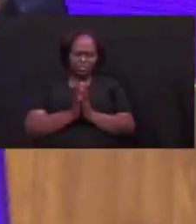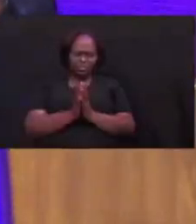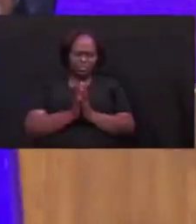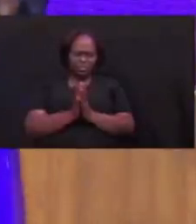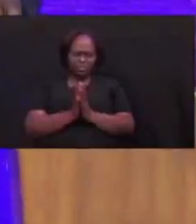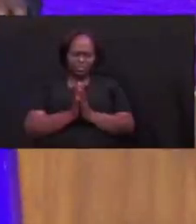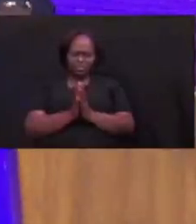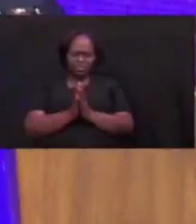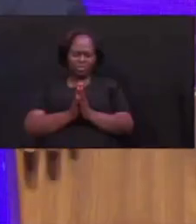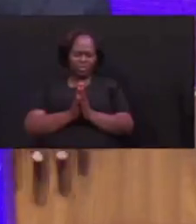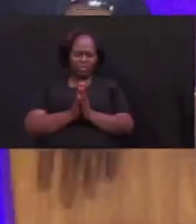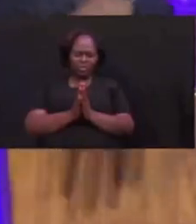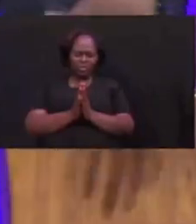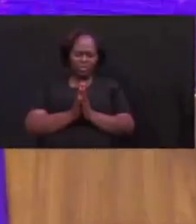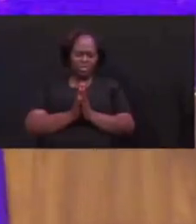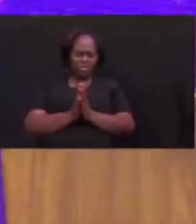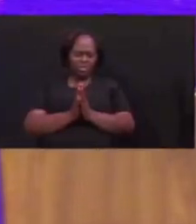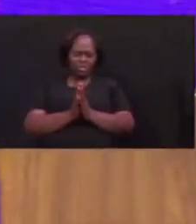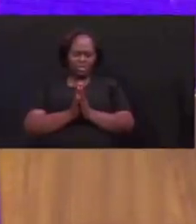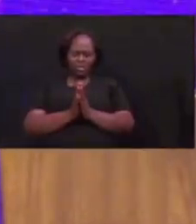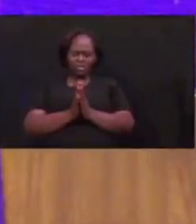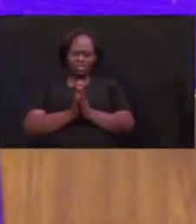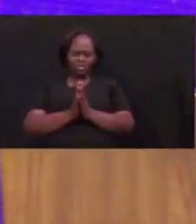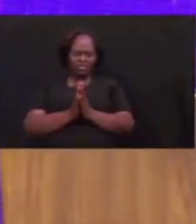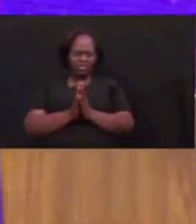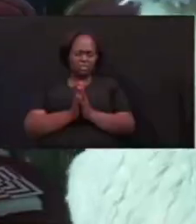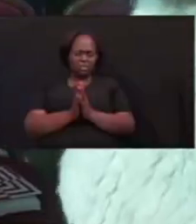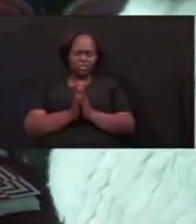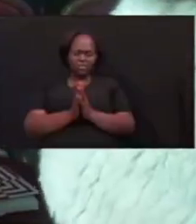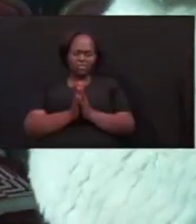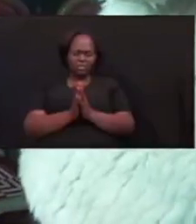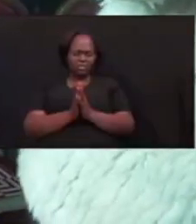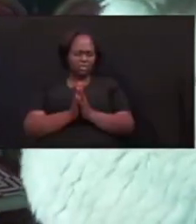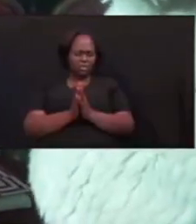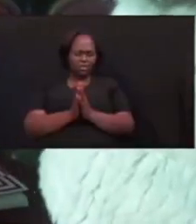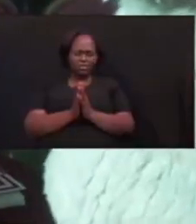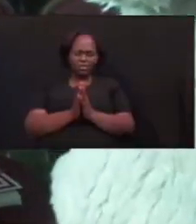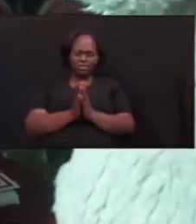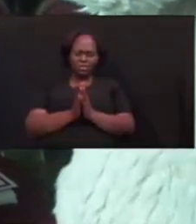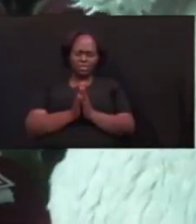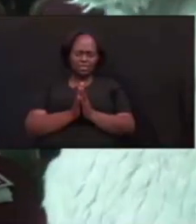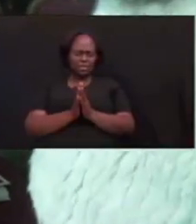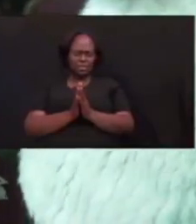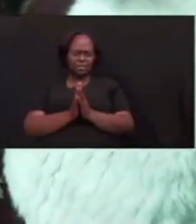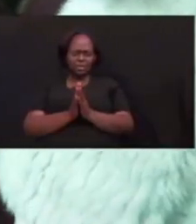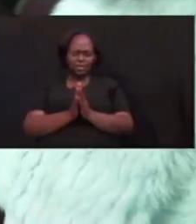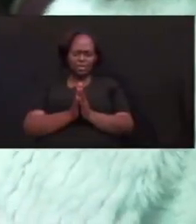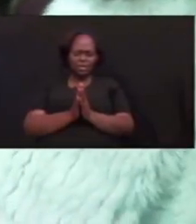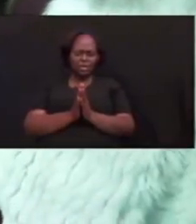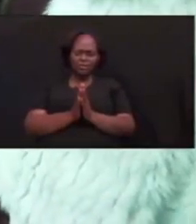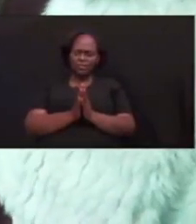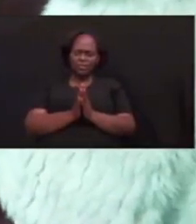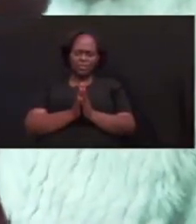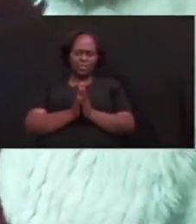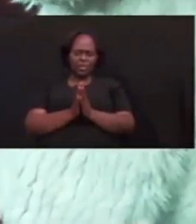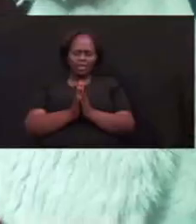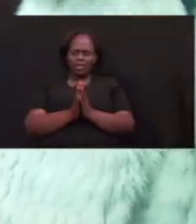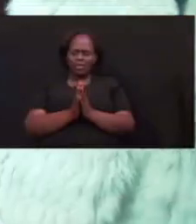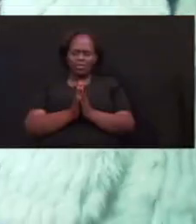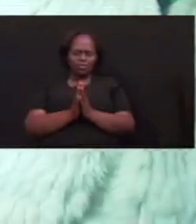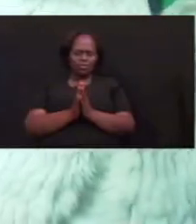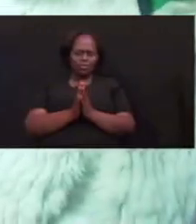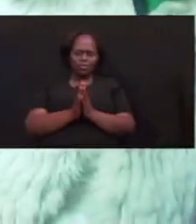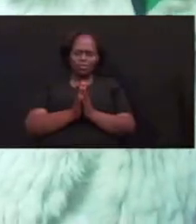Go ahead and pray. I obtain grace to be an effective witness as that revival